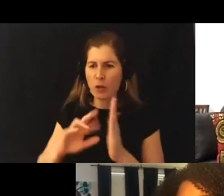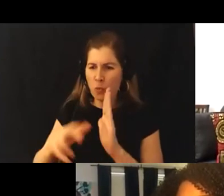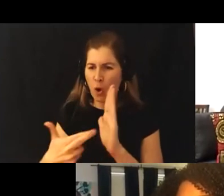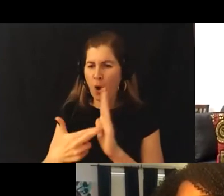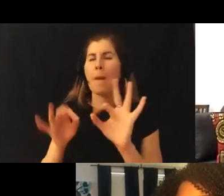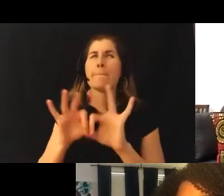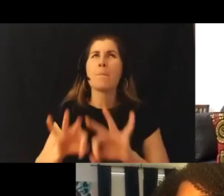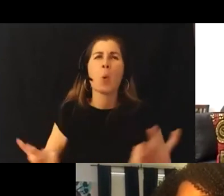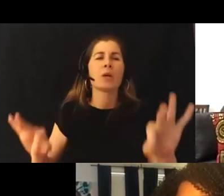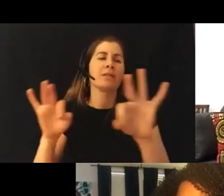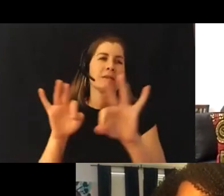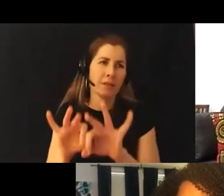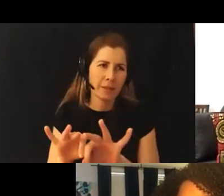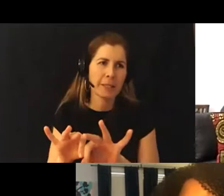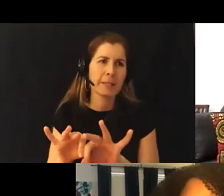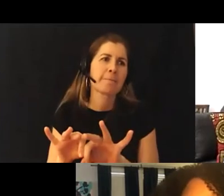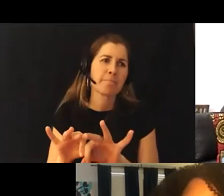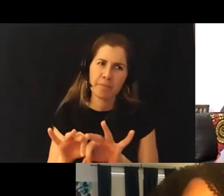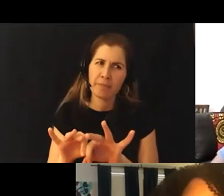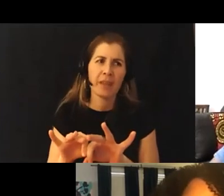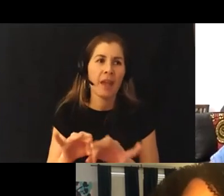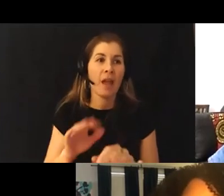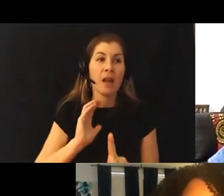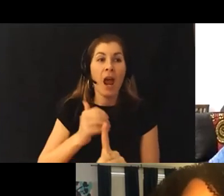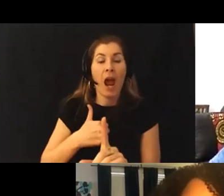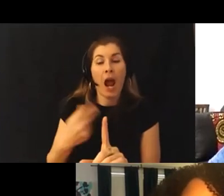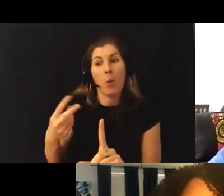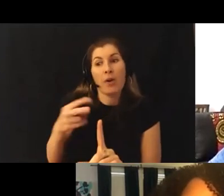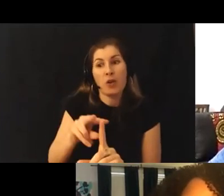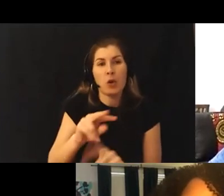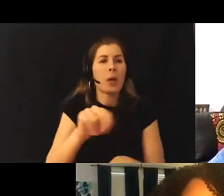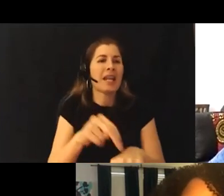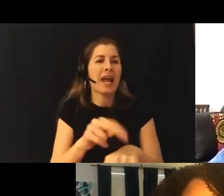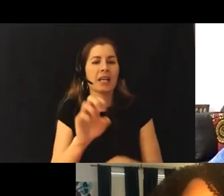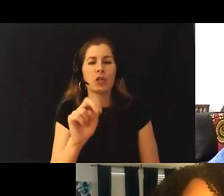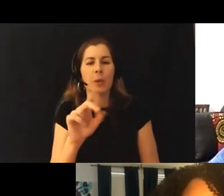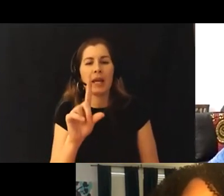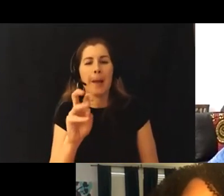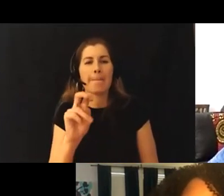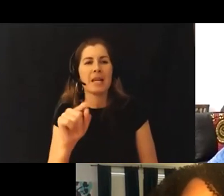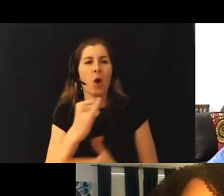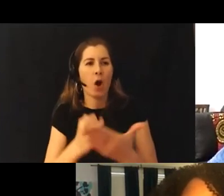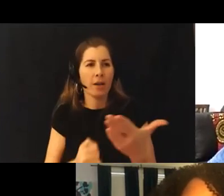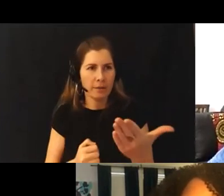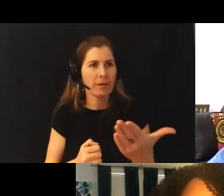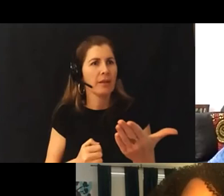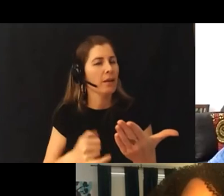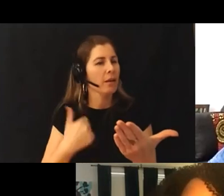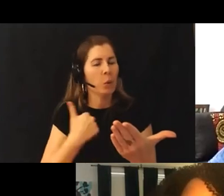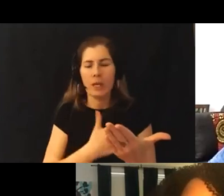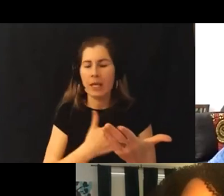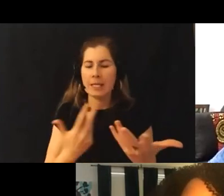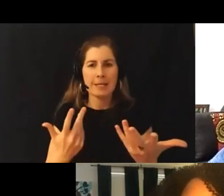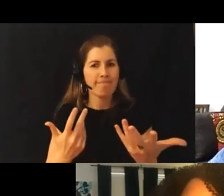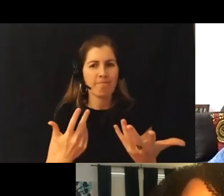importance of our view at the National Endowment for the Arts in terms of the support that